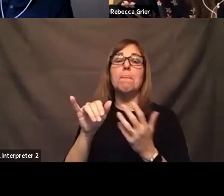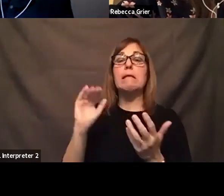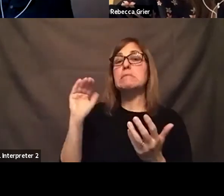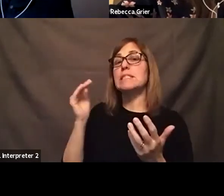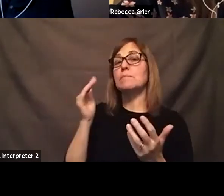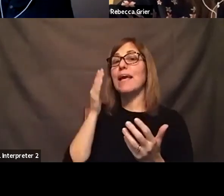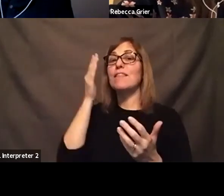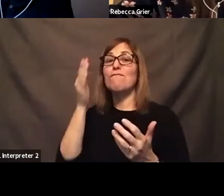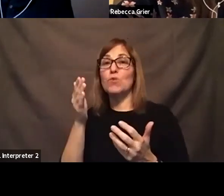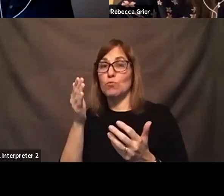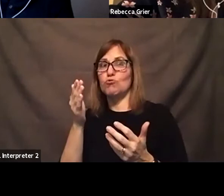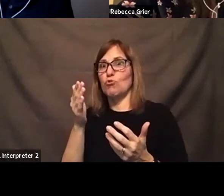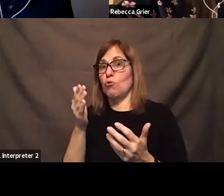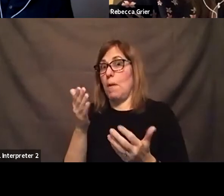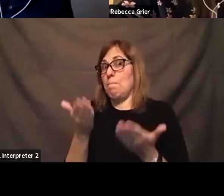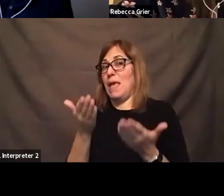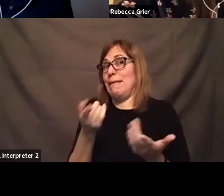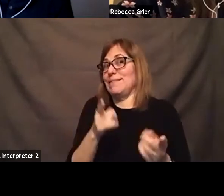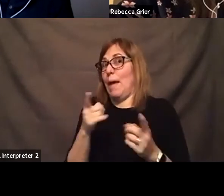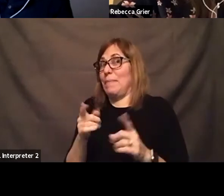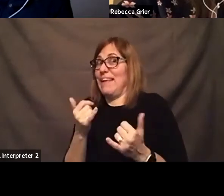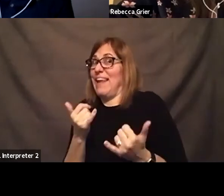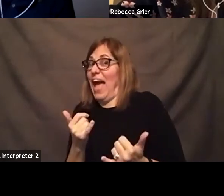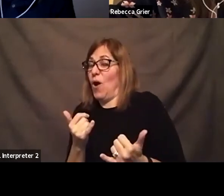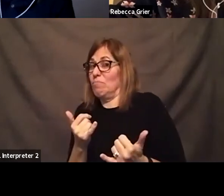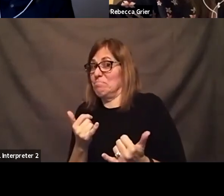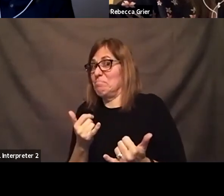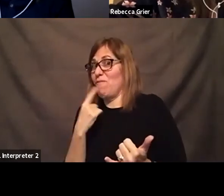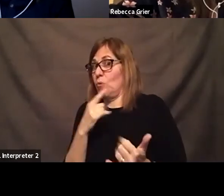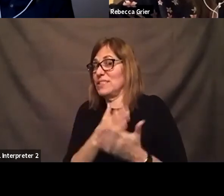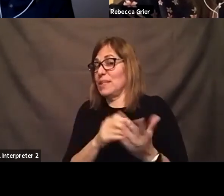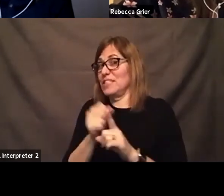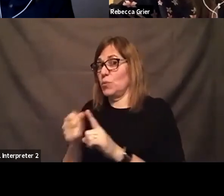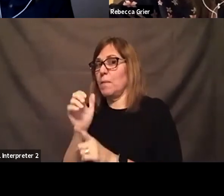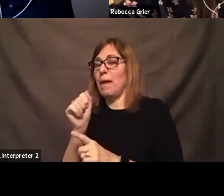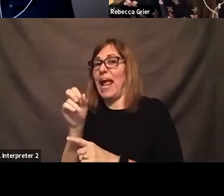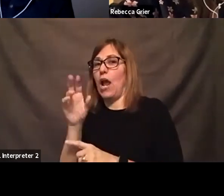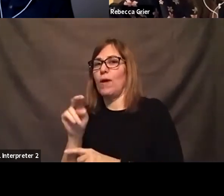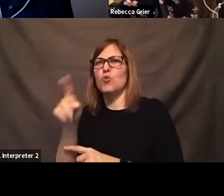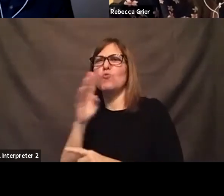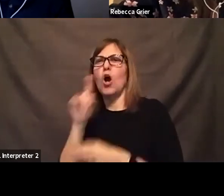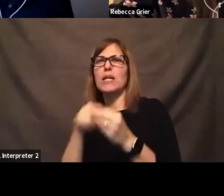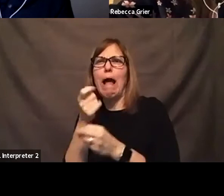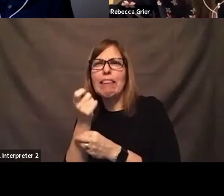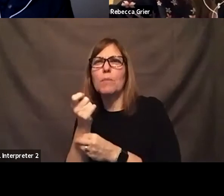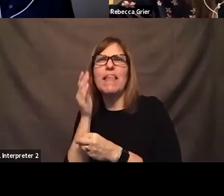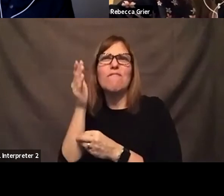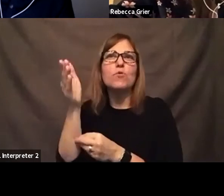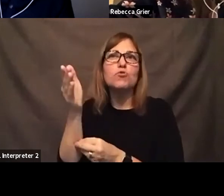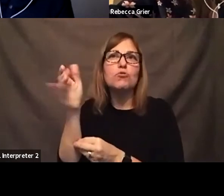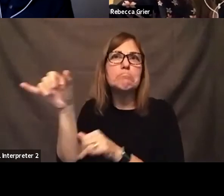some cases is now, but Aaron, earlier you alluded to the future, a little bit of the future is now, that